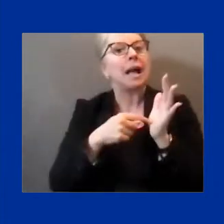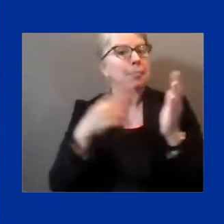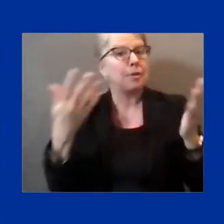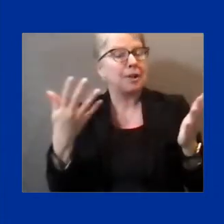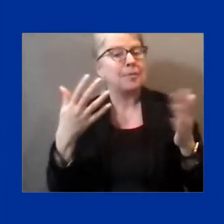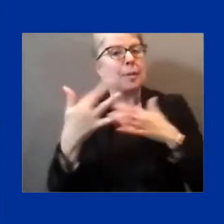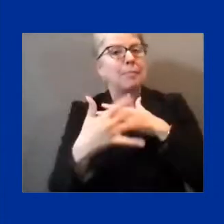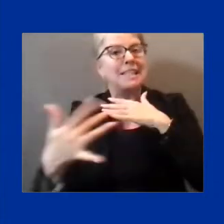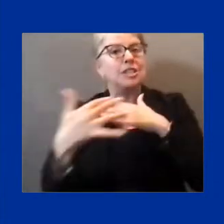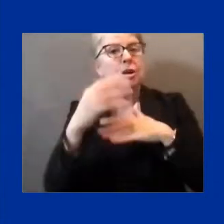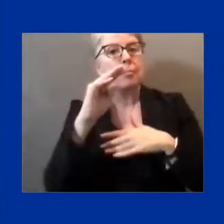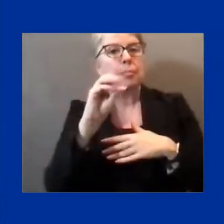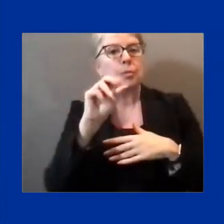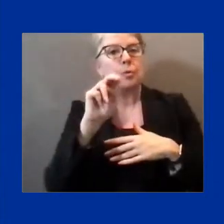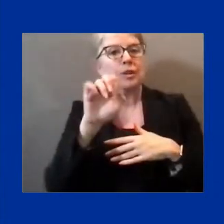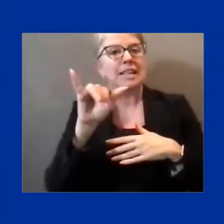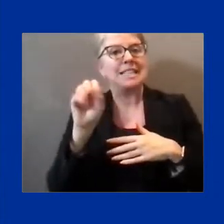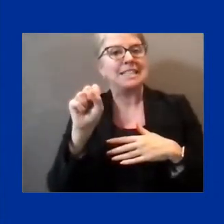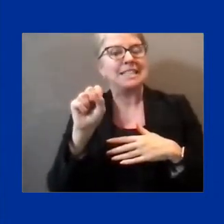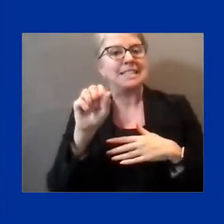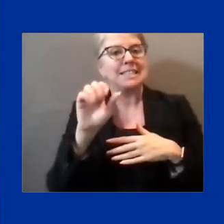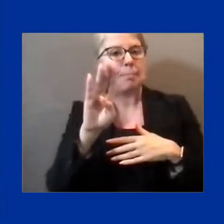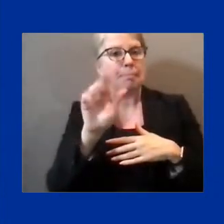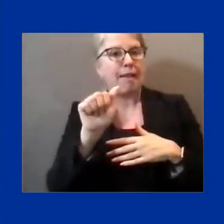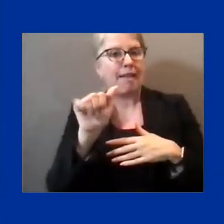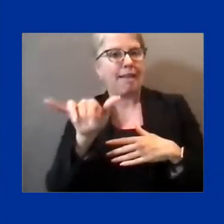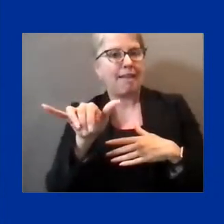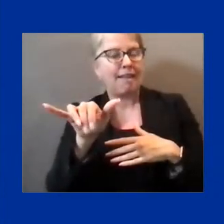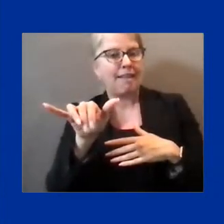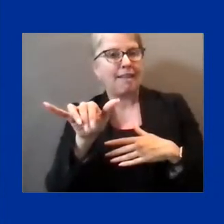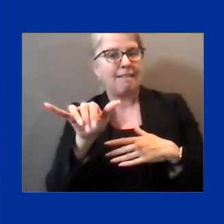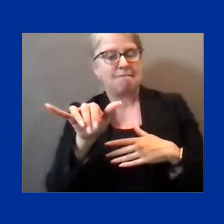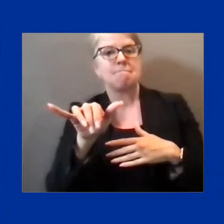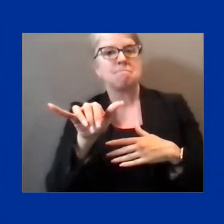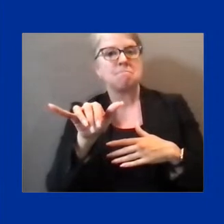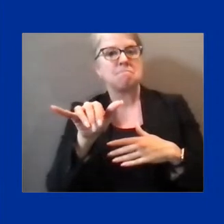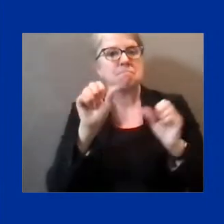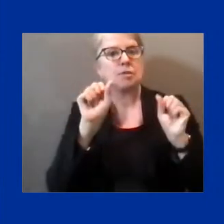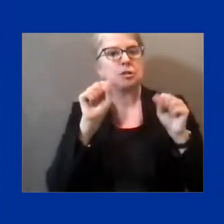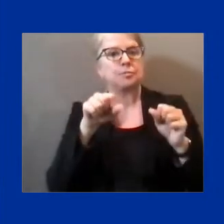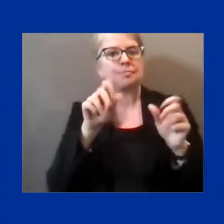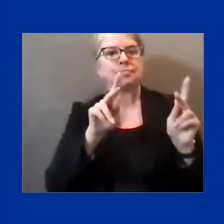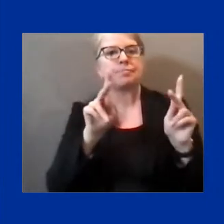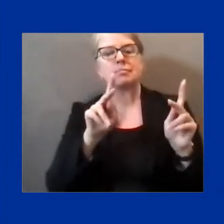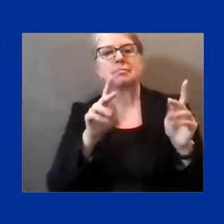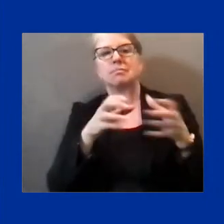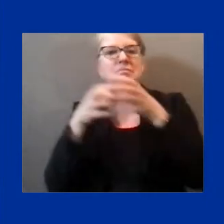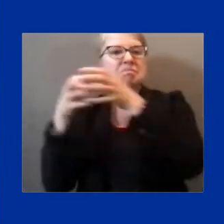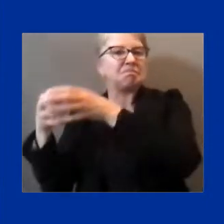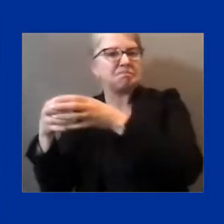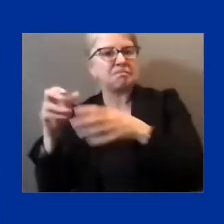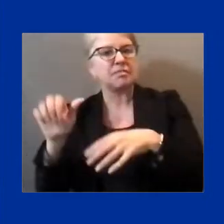can people maybe go to another park and maybe stay